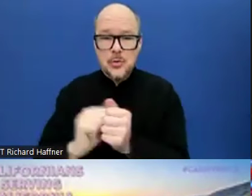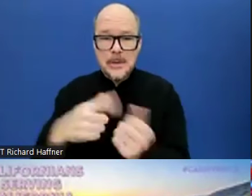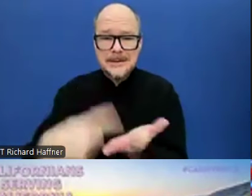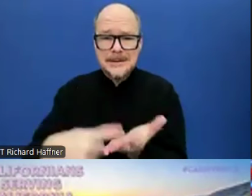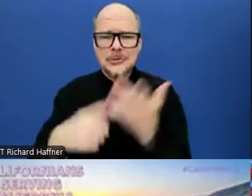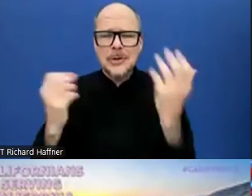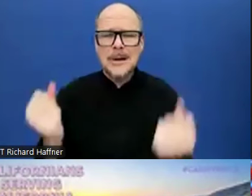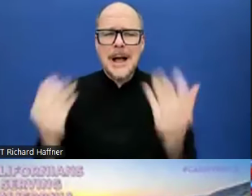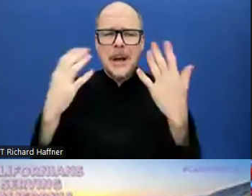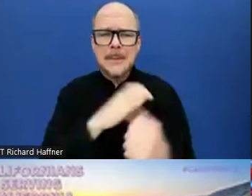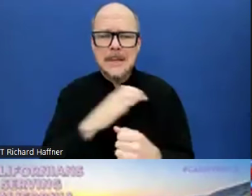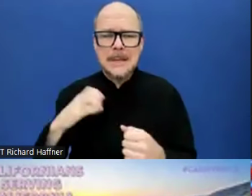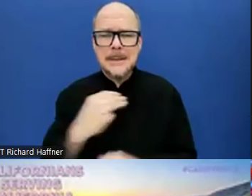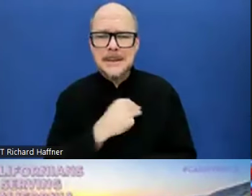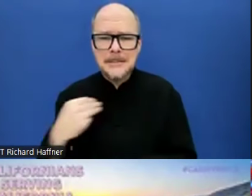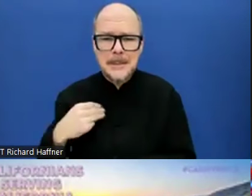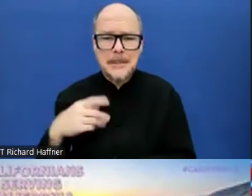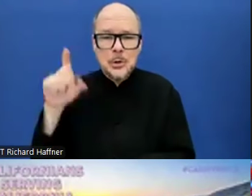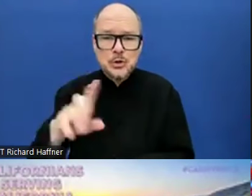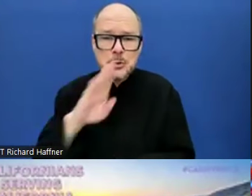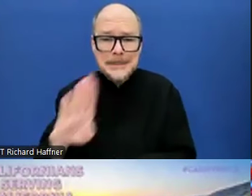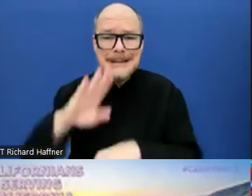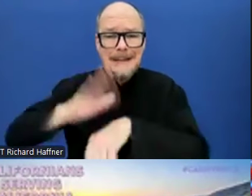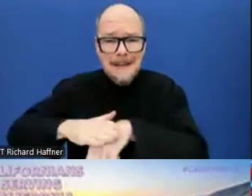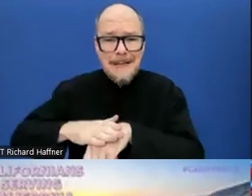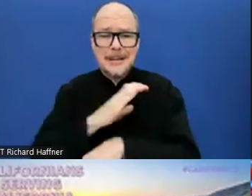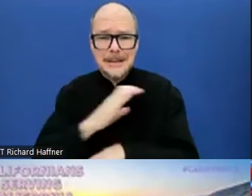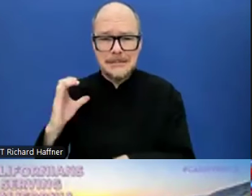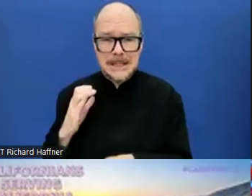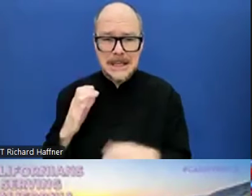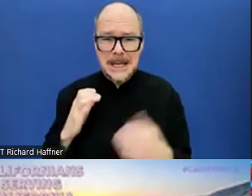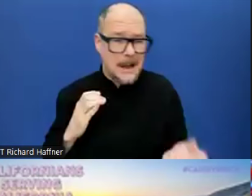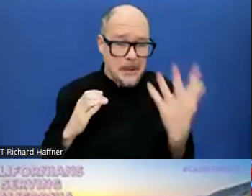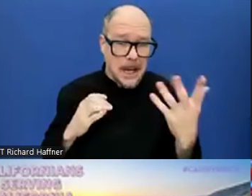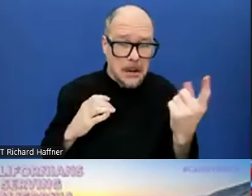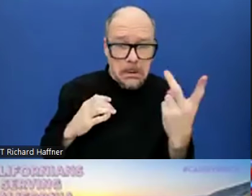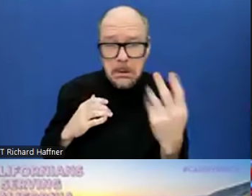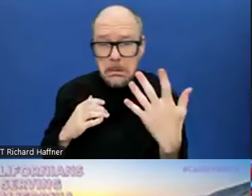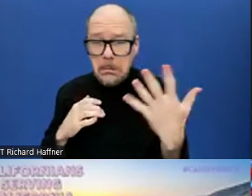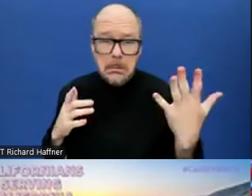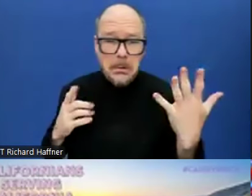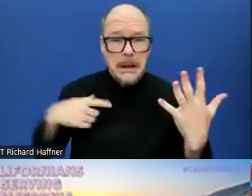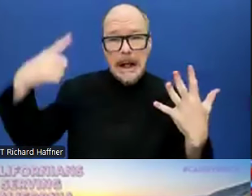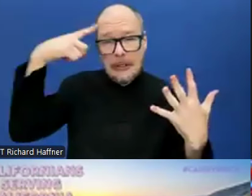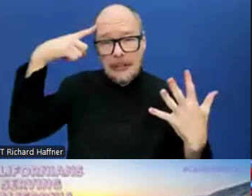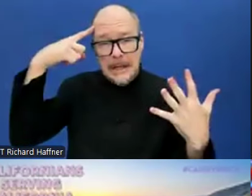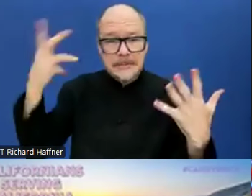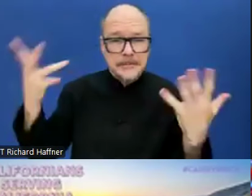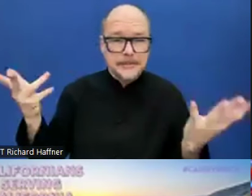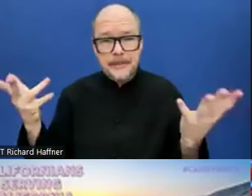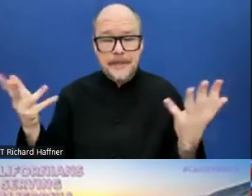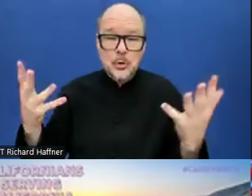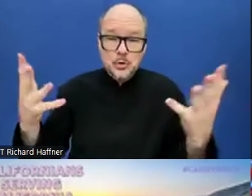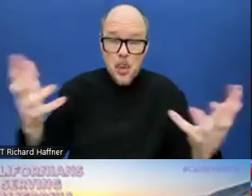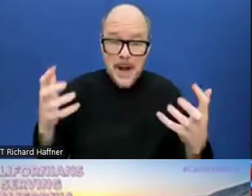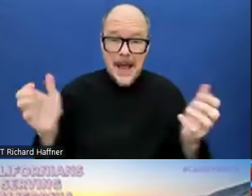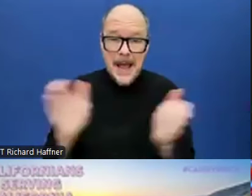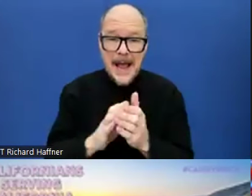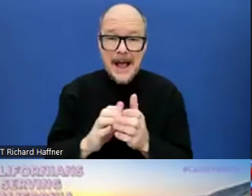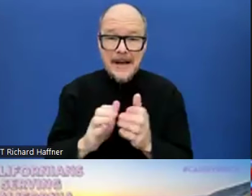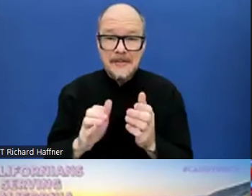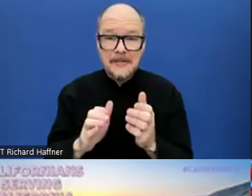committee members should be on the subcommittee. And I think about it sort of, would you like to have fewer than three